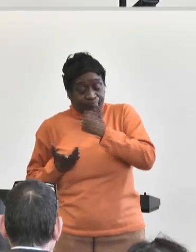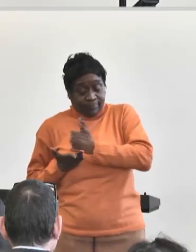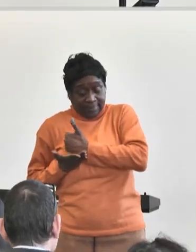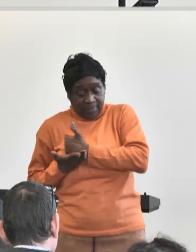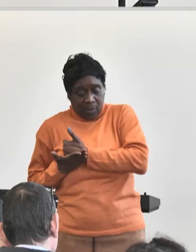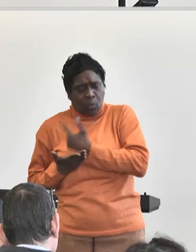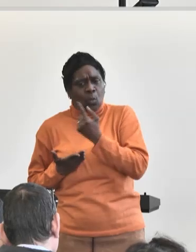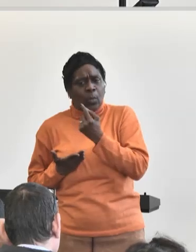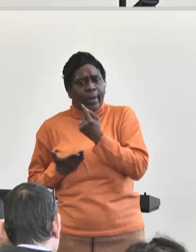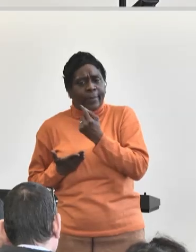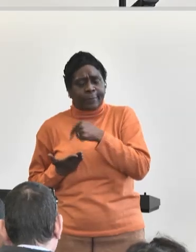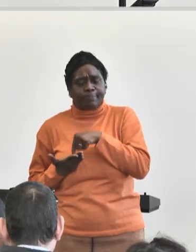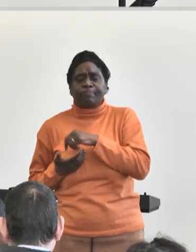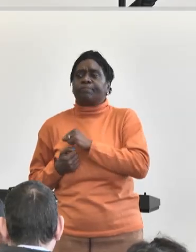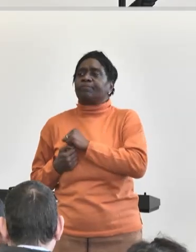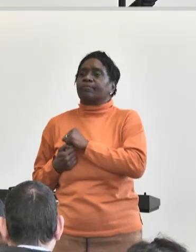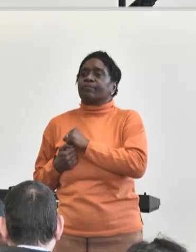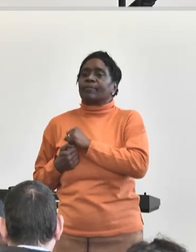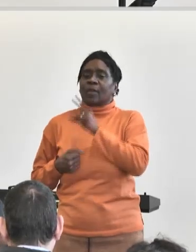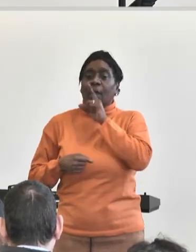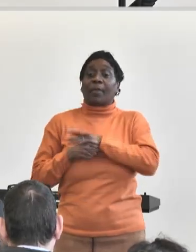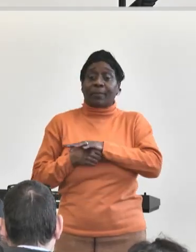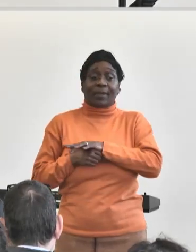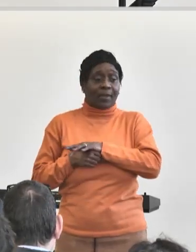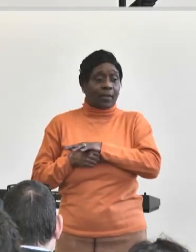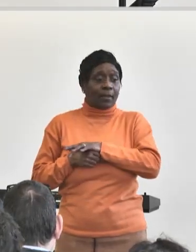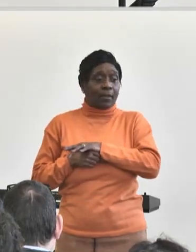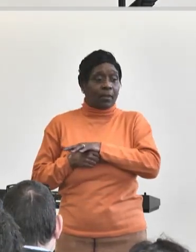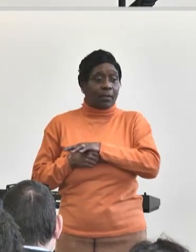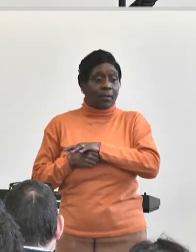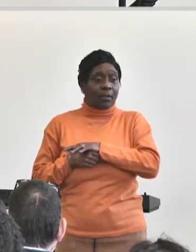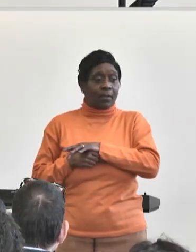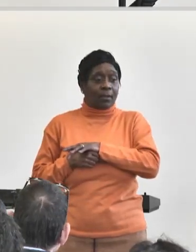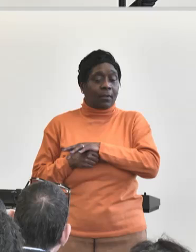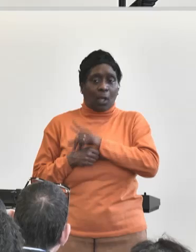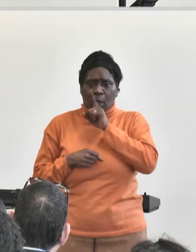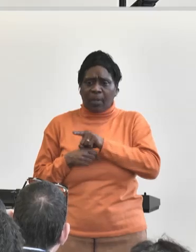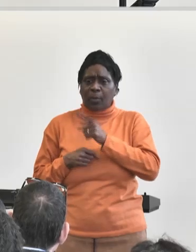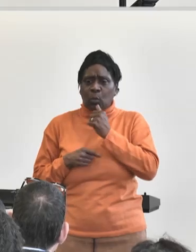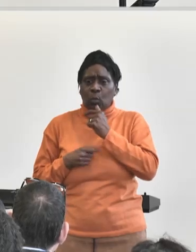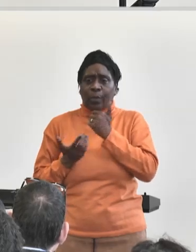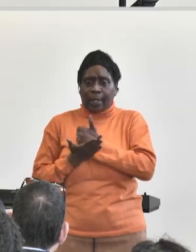ese evangelio, al aceptar esto, comes a commitment, viene un compromiso, to the gospel, al evangelio.